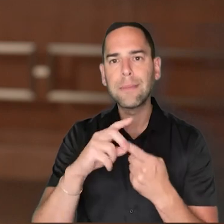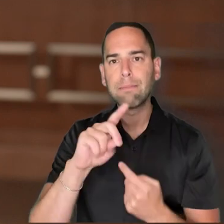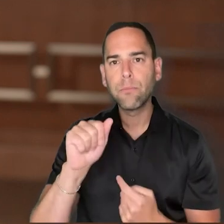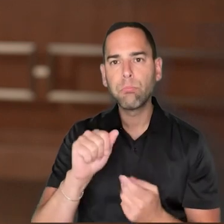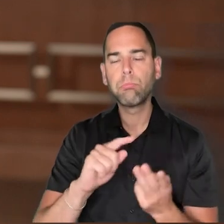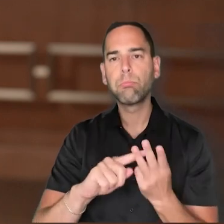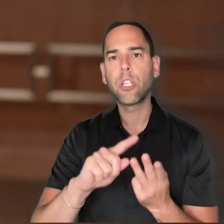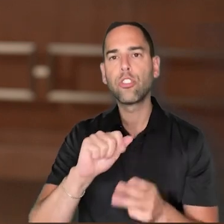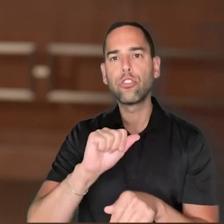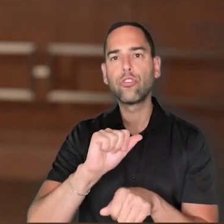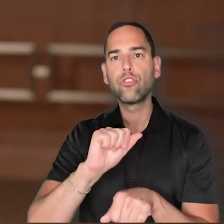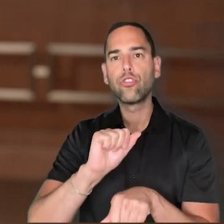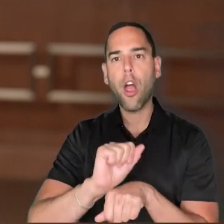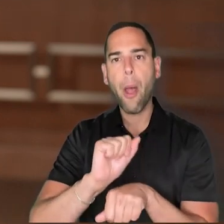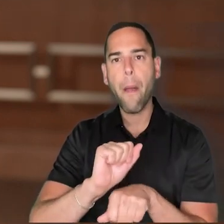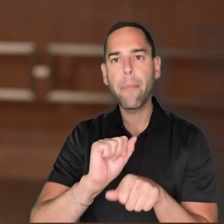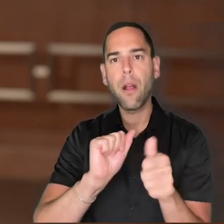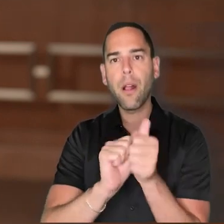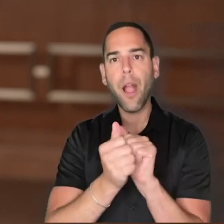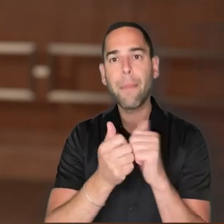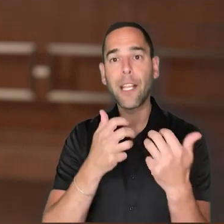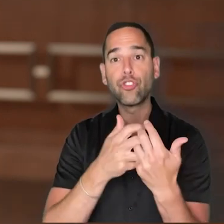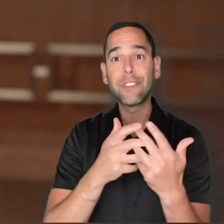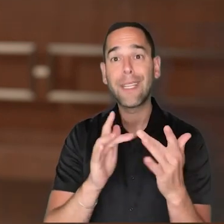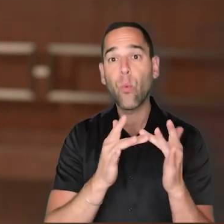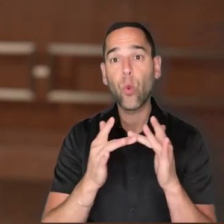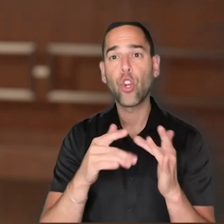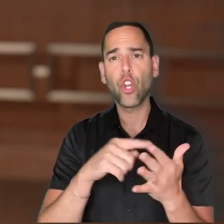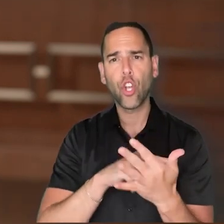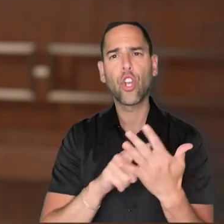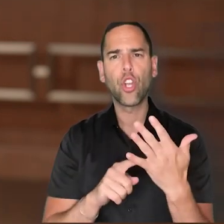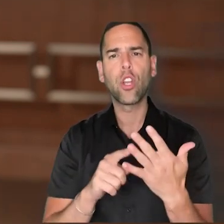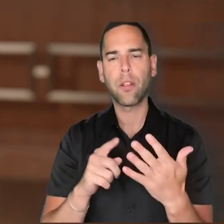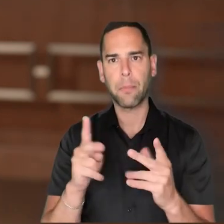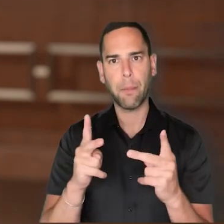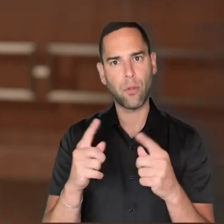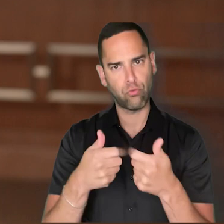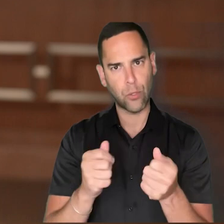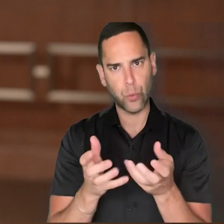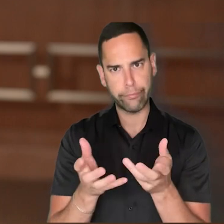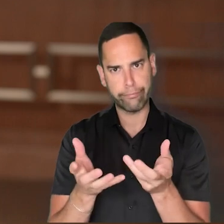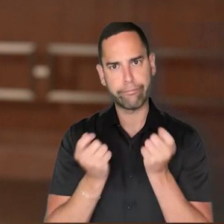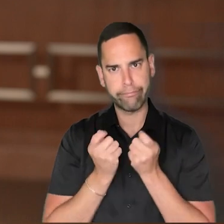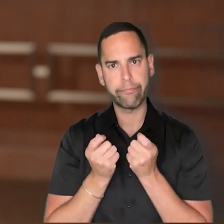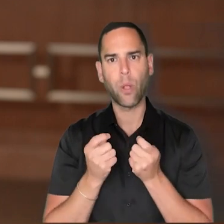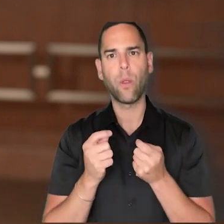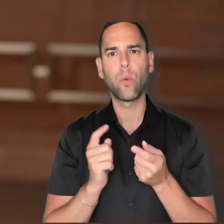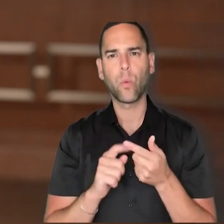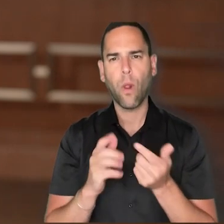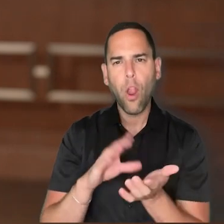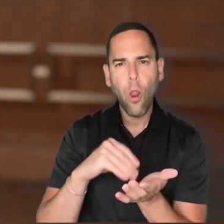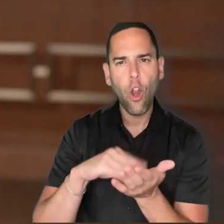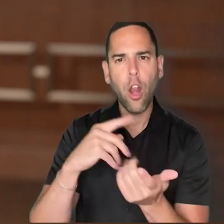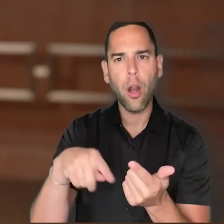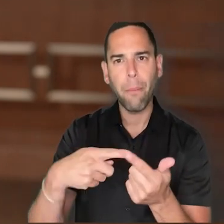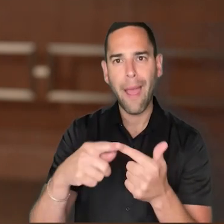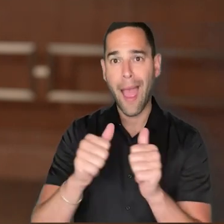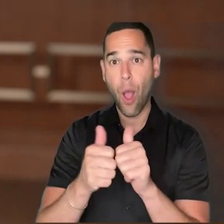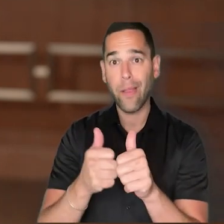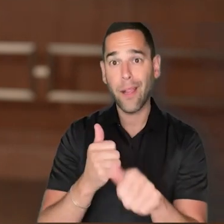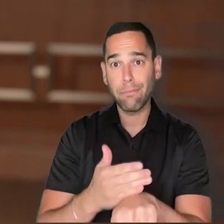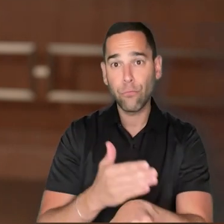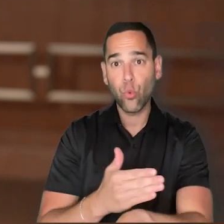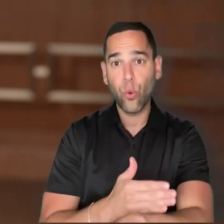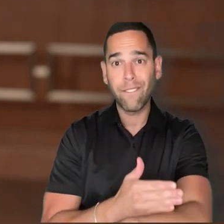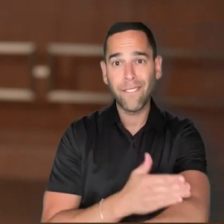Job Accommodations Network, and many others that are focusing on bringing people together to learn